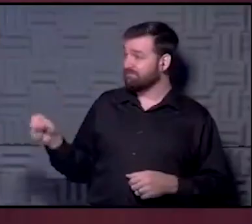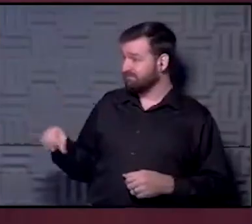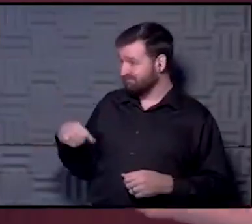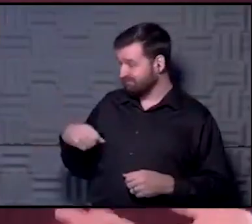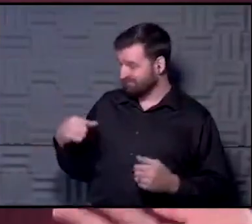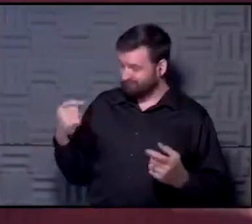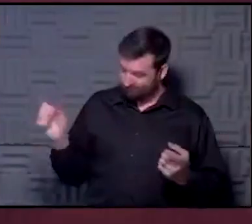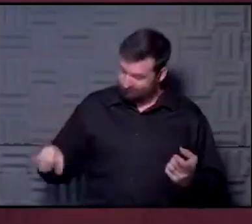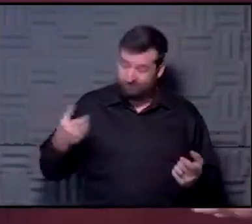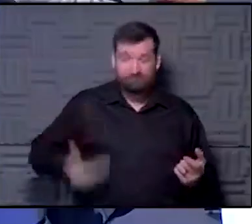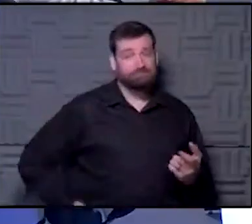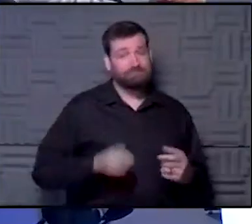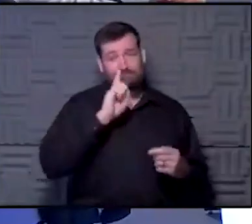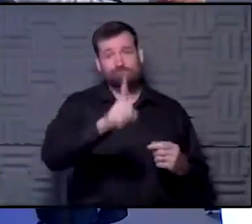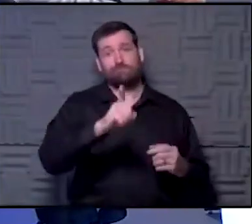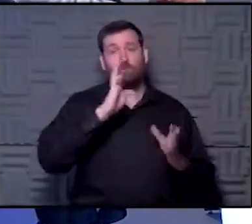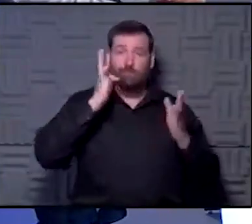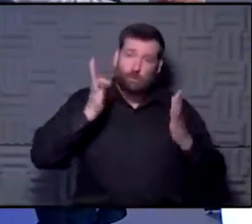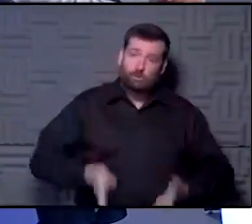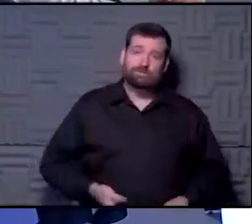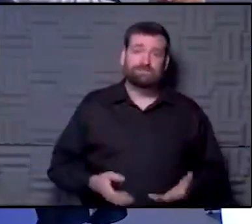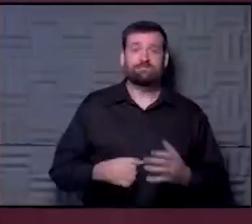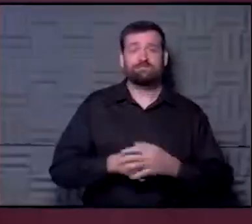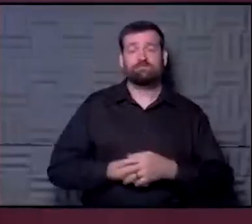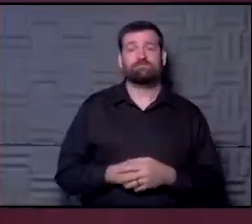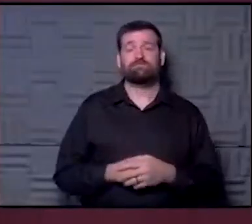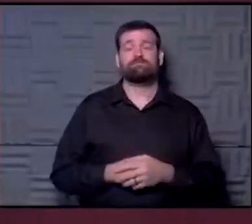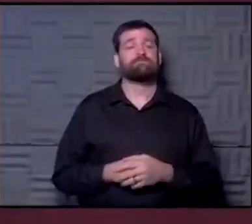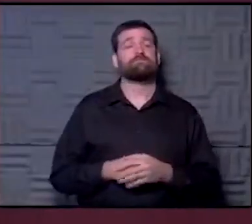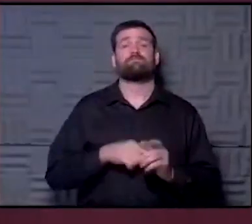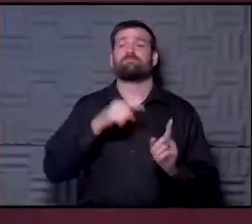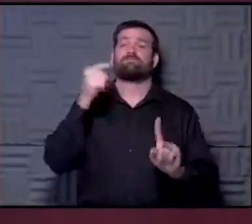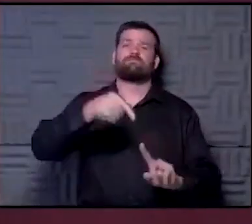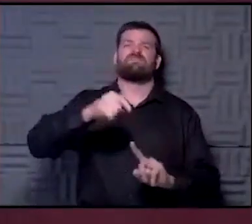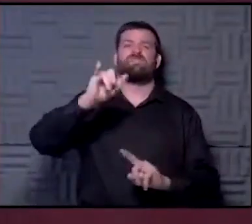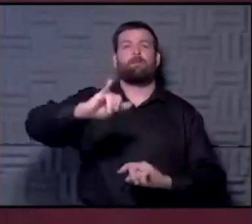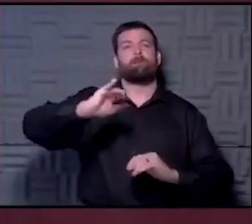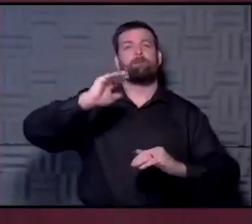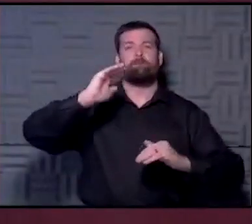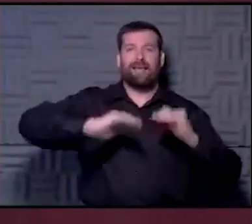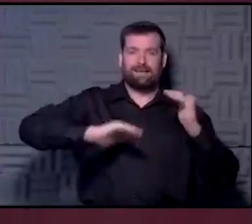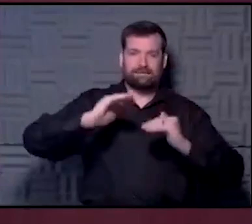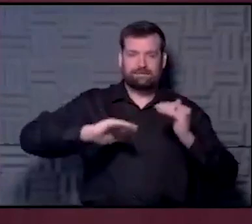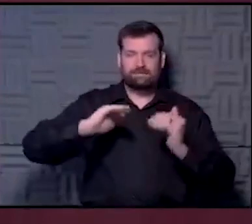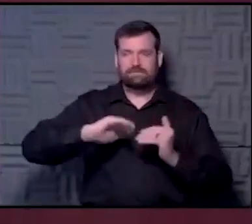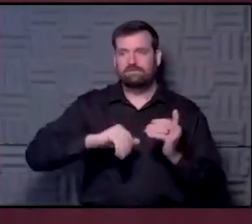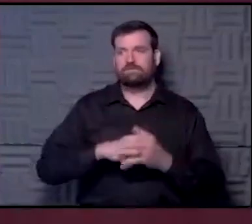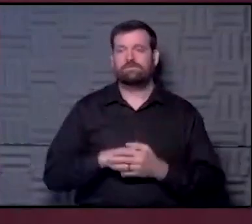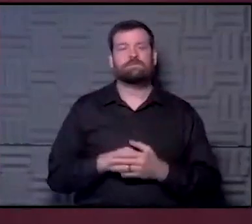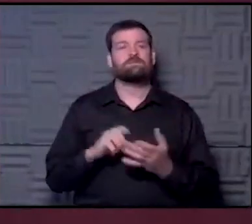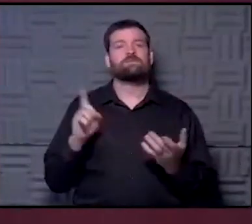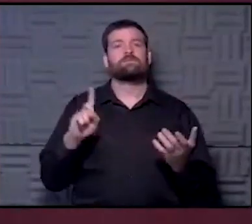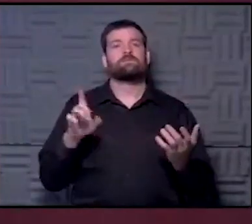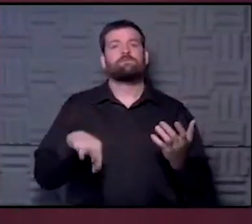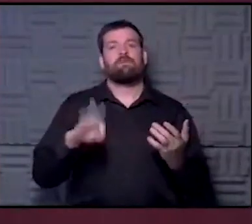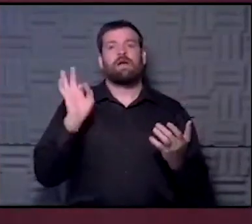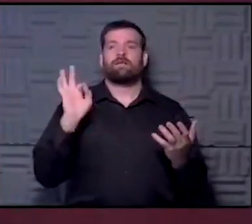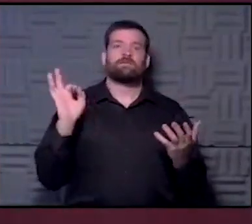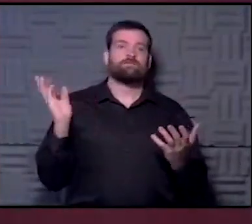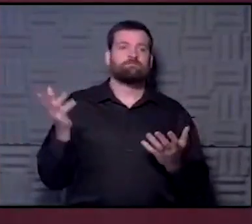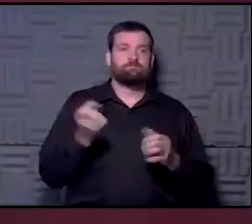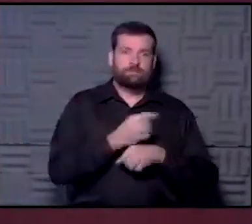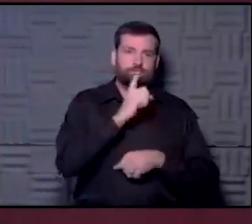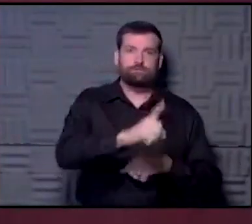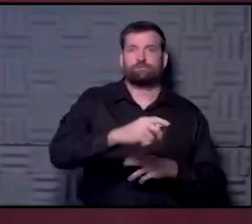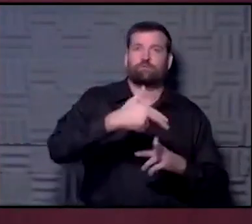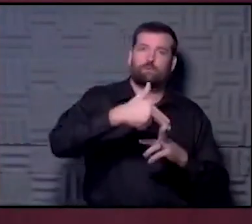natural, right? Hey, I'm a real person, right? It all comes back to that balance. where can you find sort of make sure the